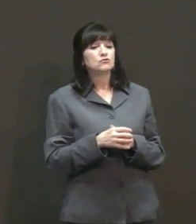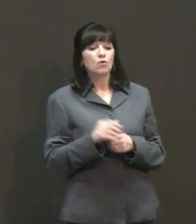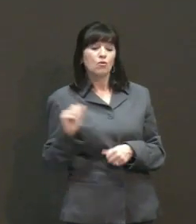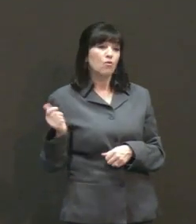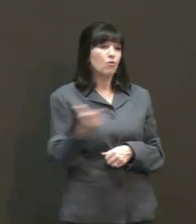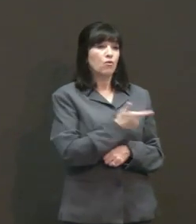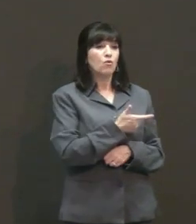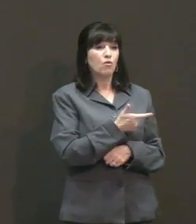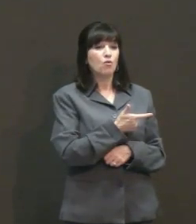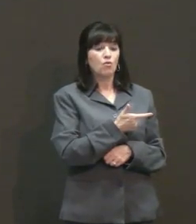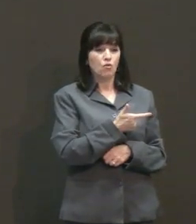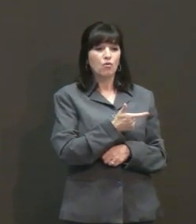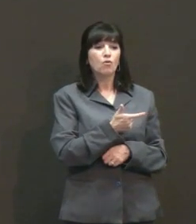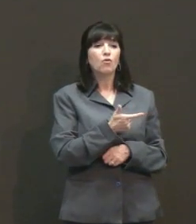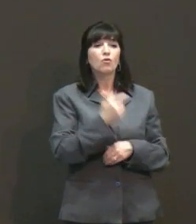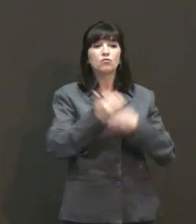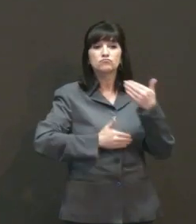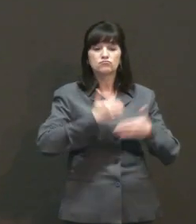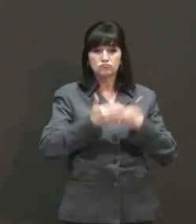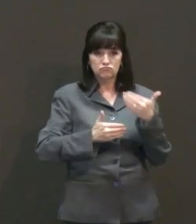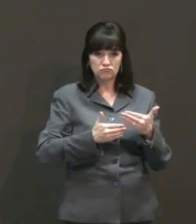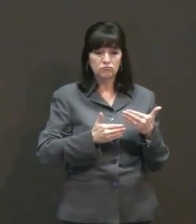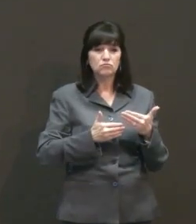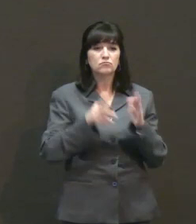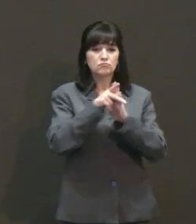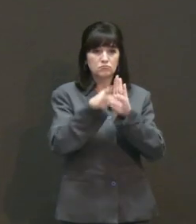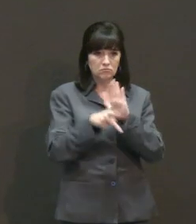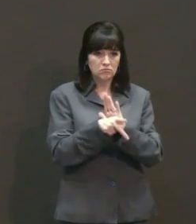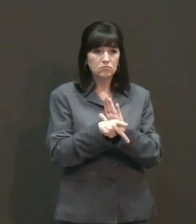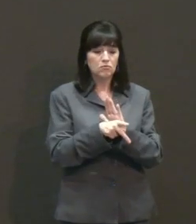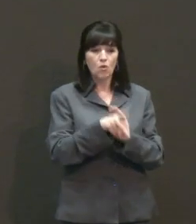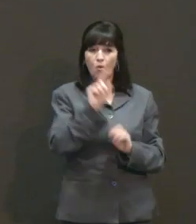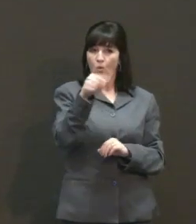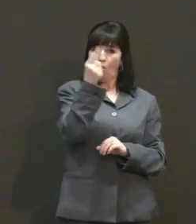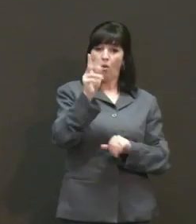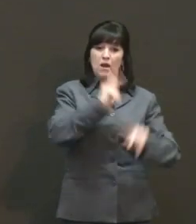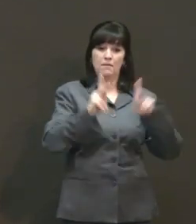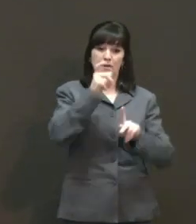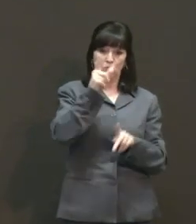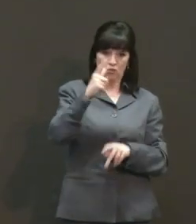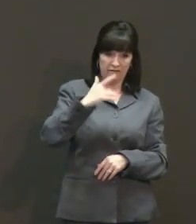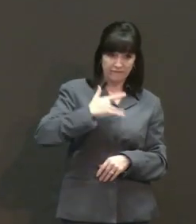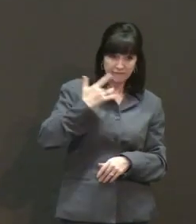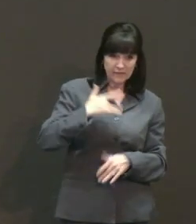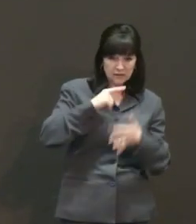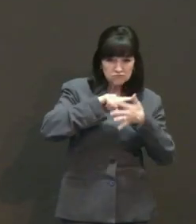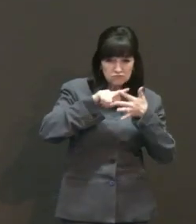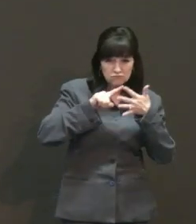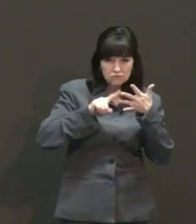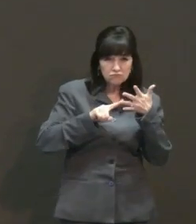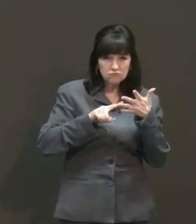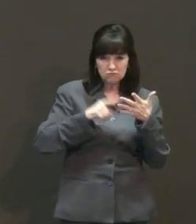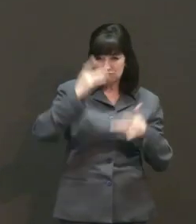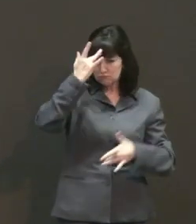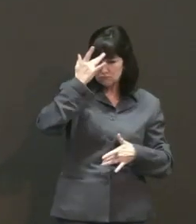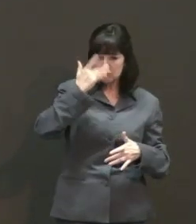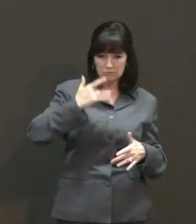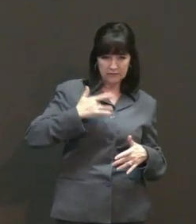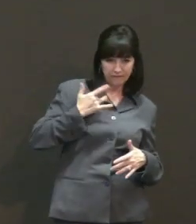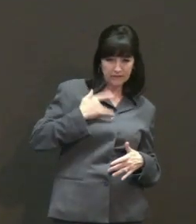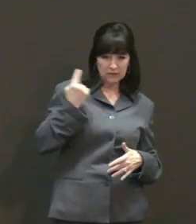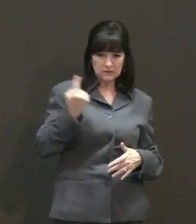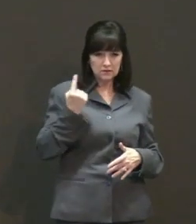symptoms of COVID-19 will be tested. Now at the DPH lab, we're testing our